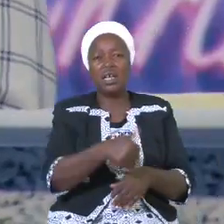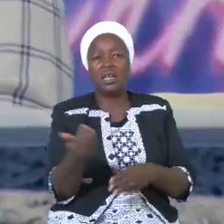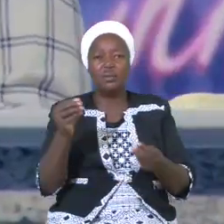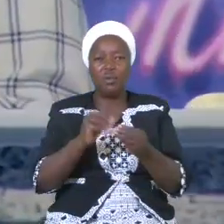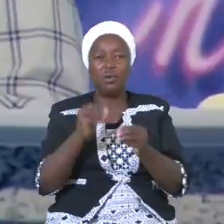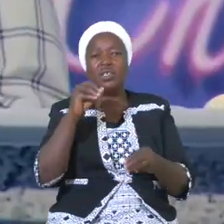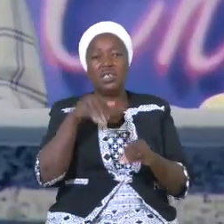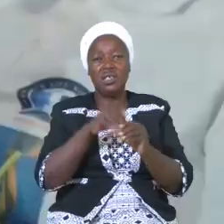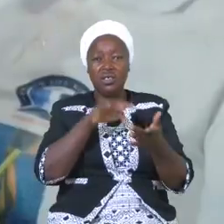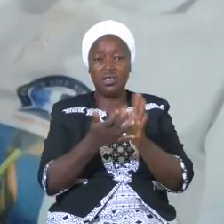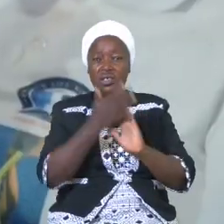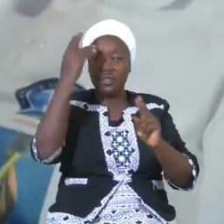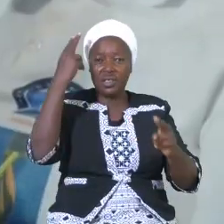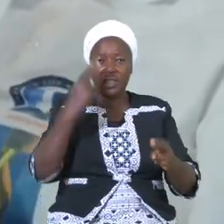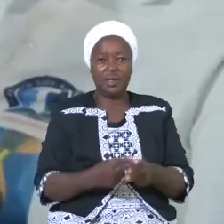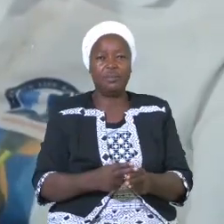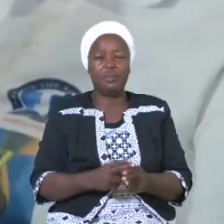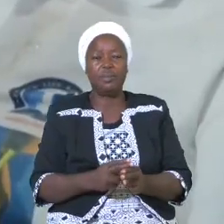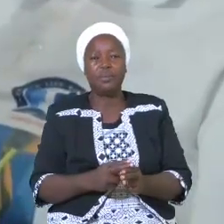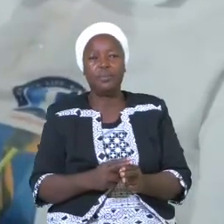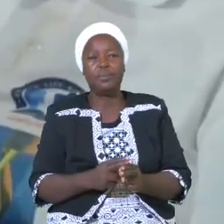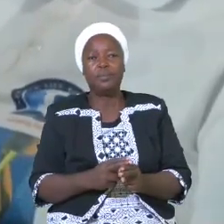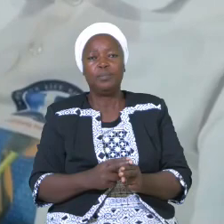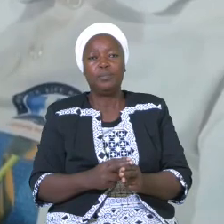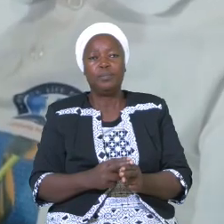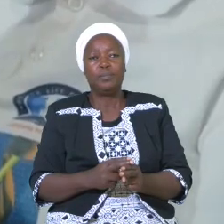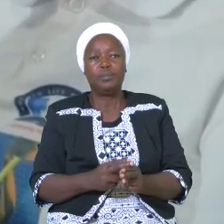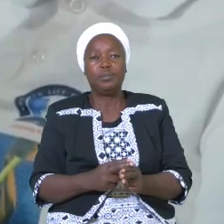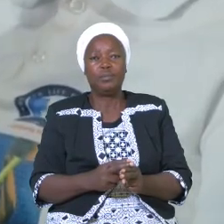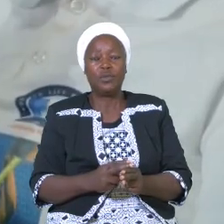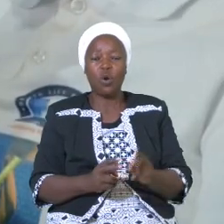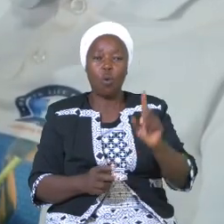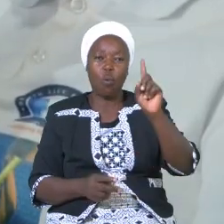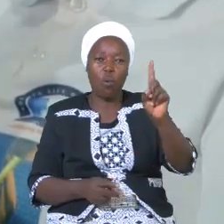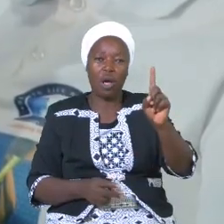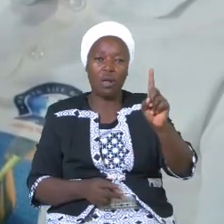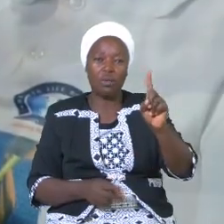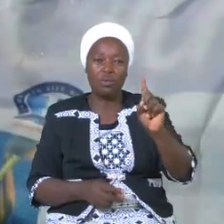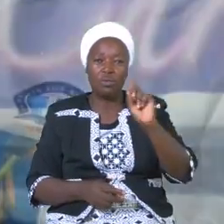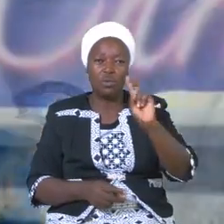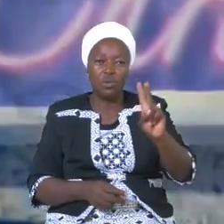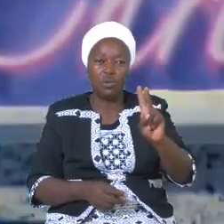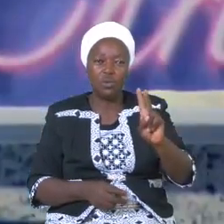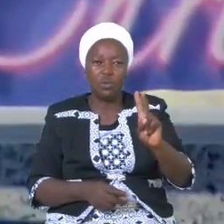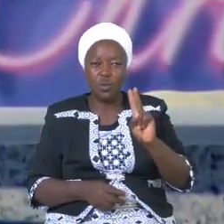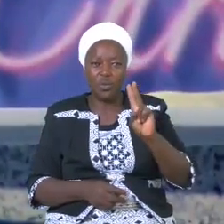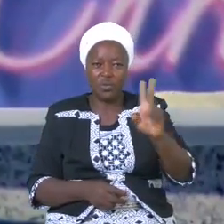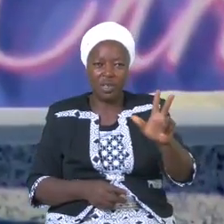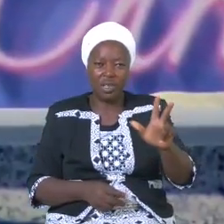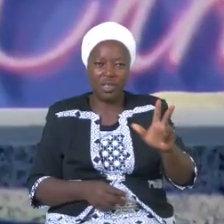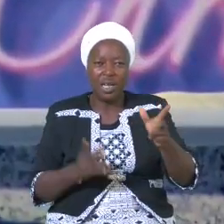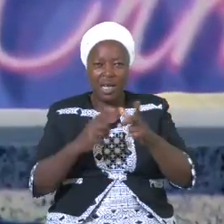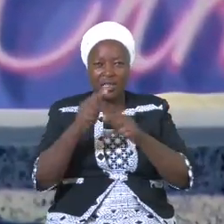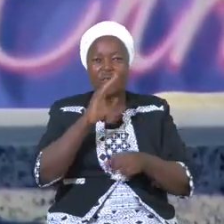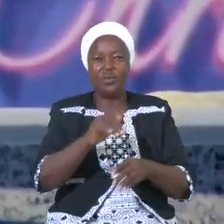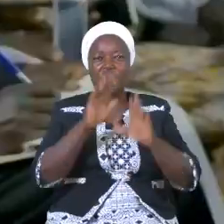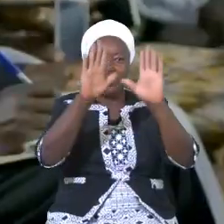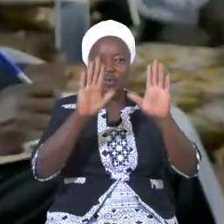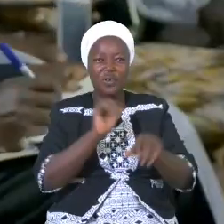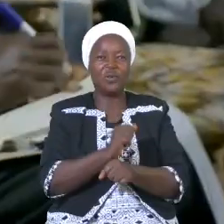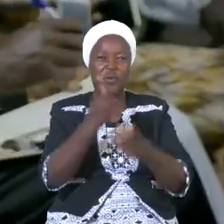in jesus name one two three and your miracle arrive